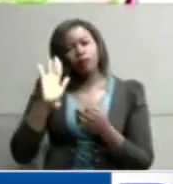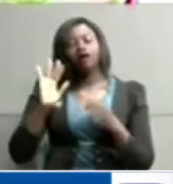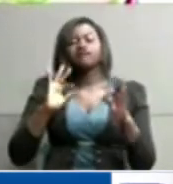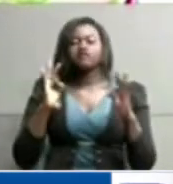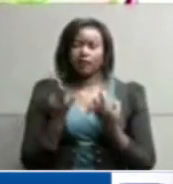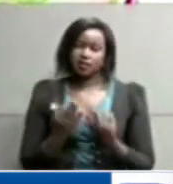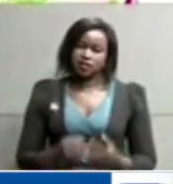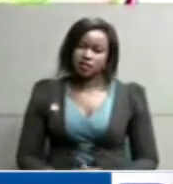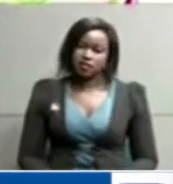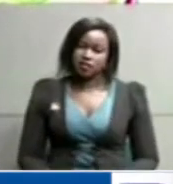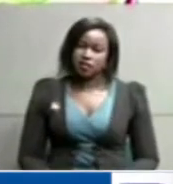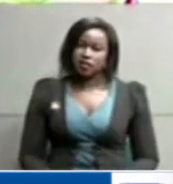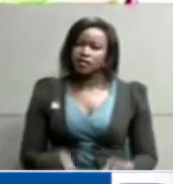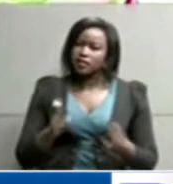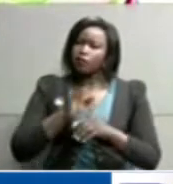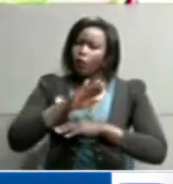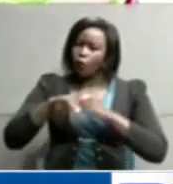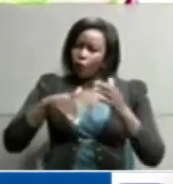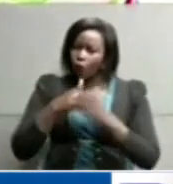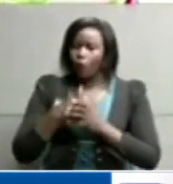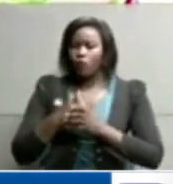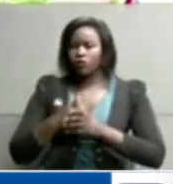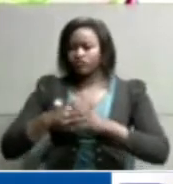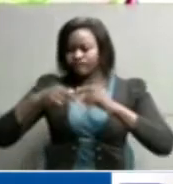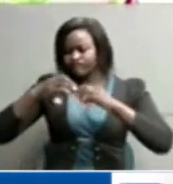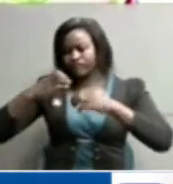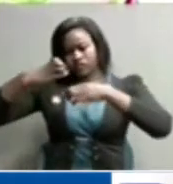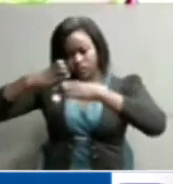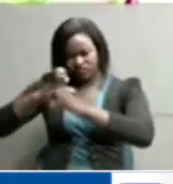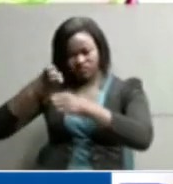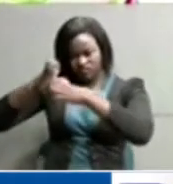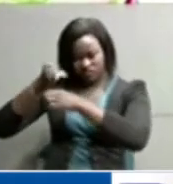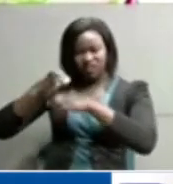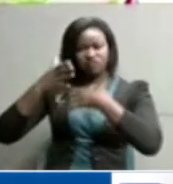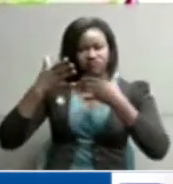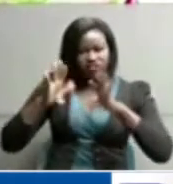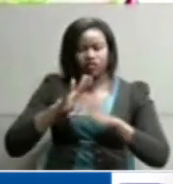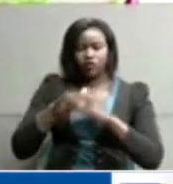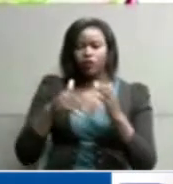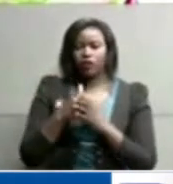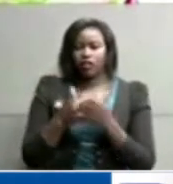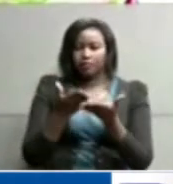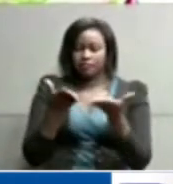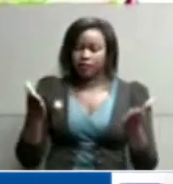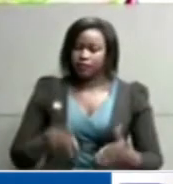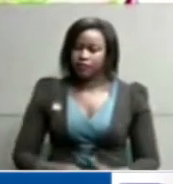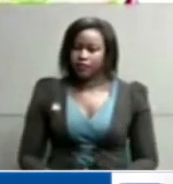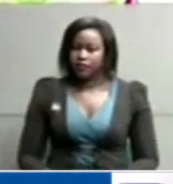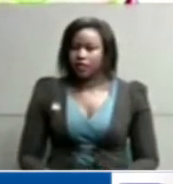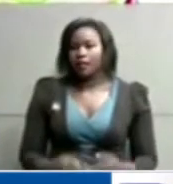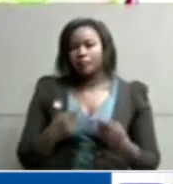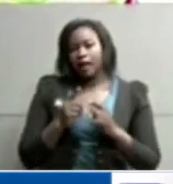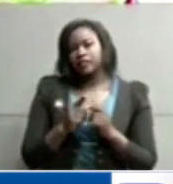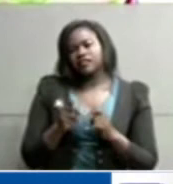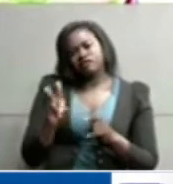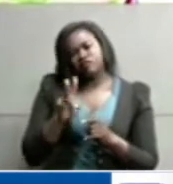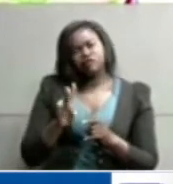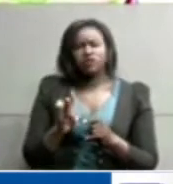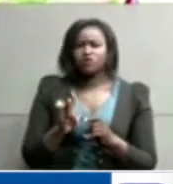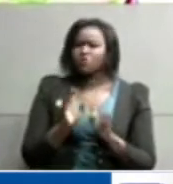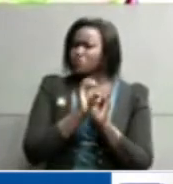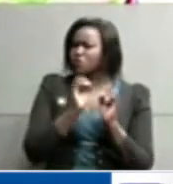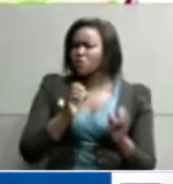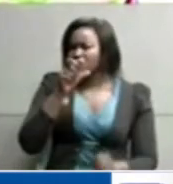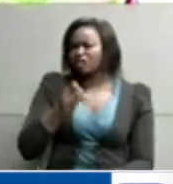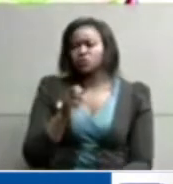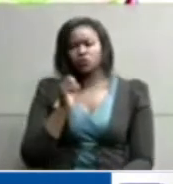And they have checked all of them. it seems there is nobody who is